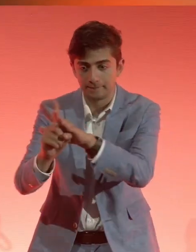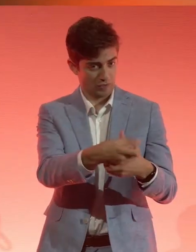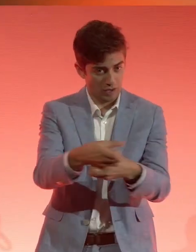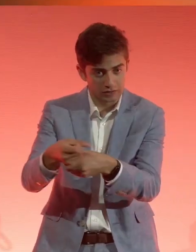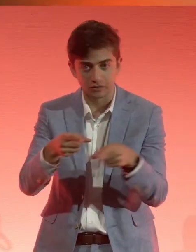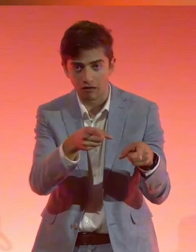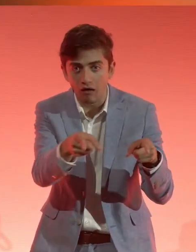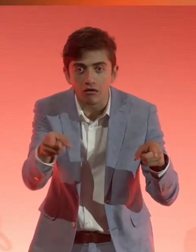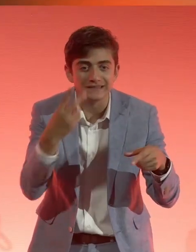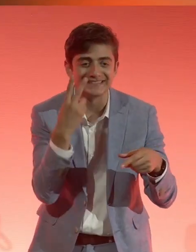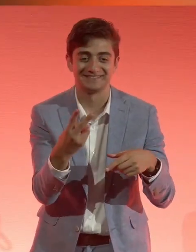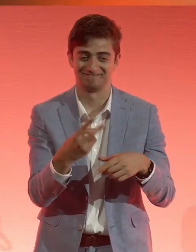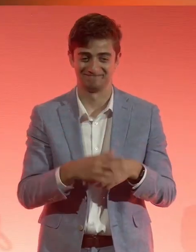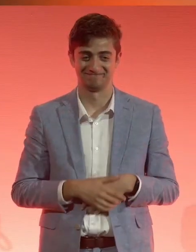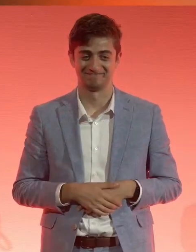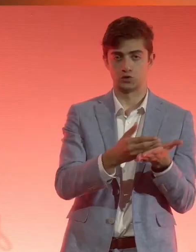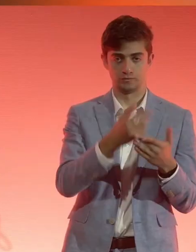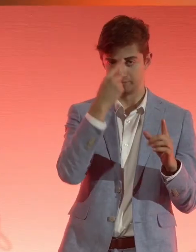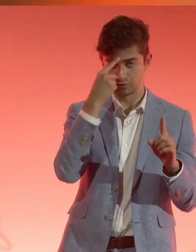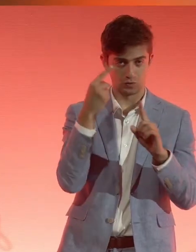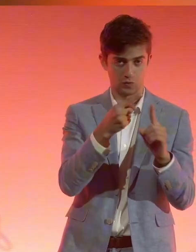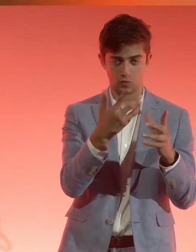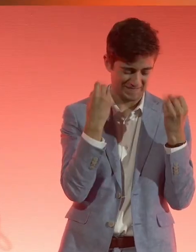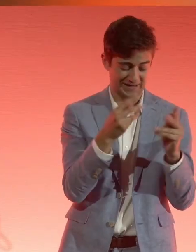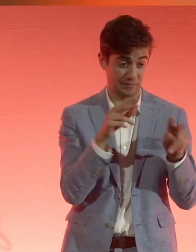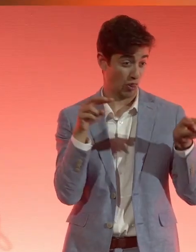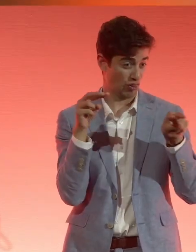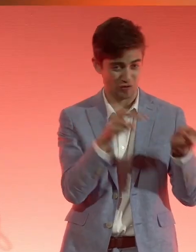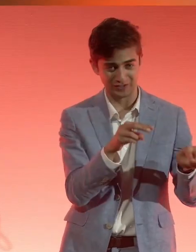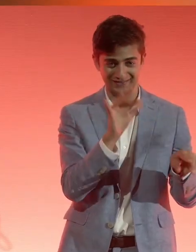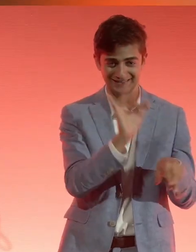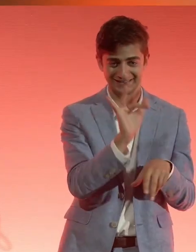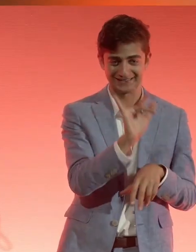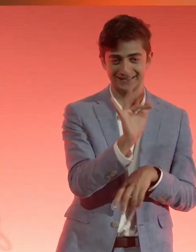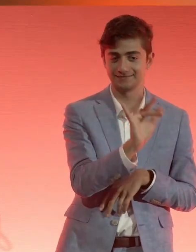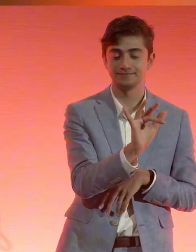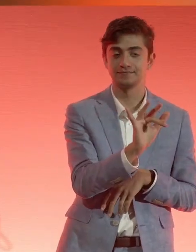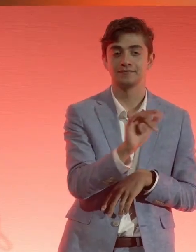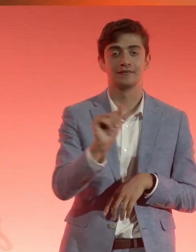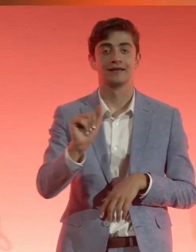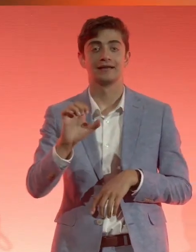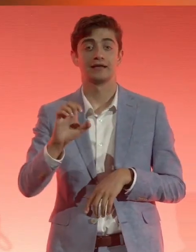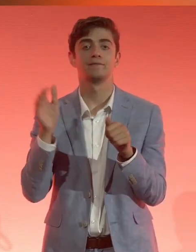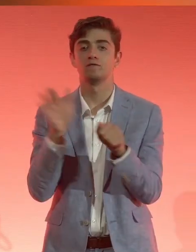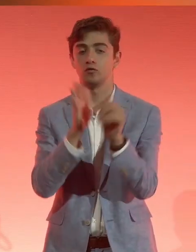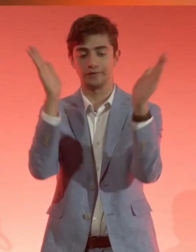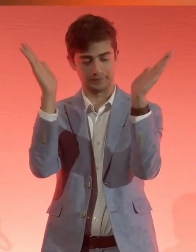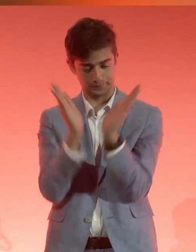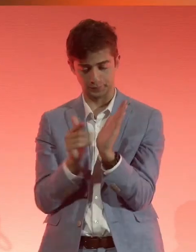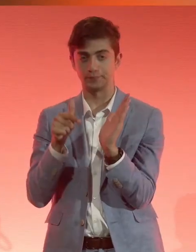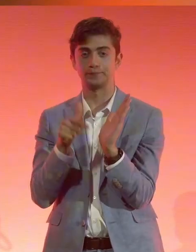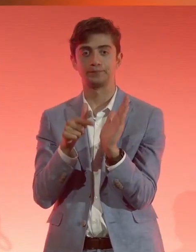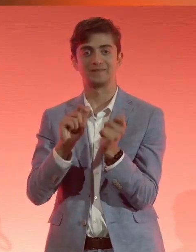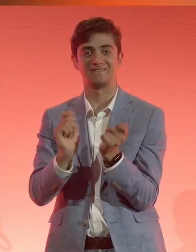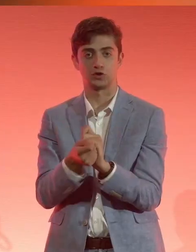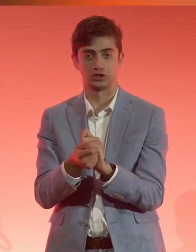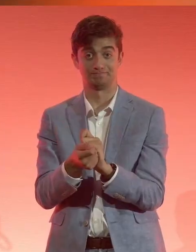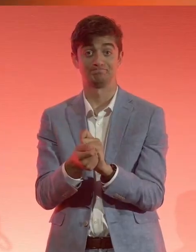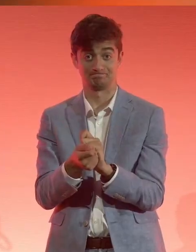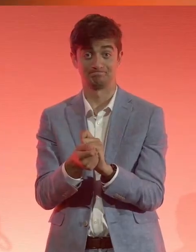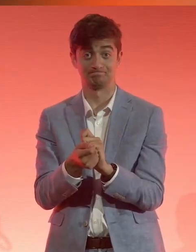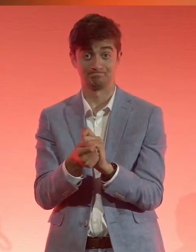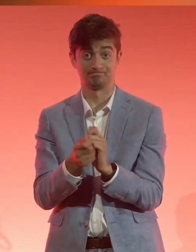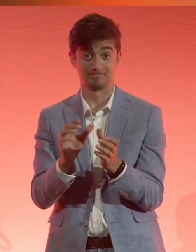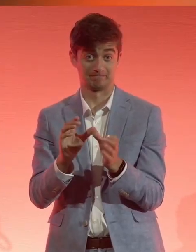SEO, volume was the goal. In AEO, conversion is the game. And this is why we've